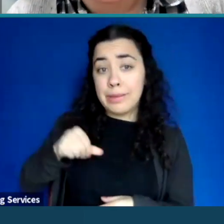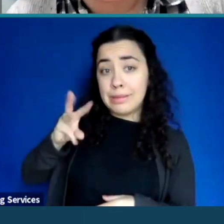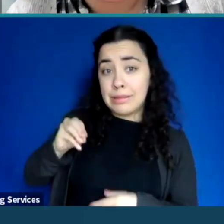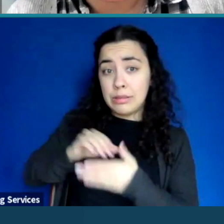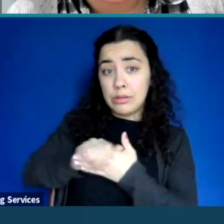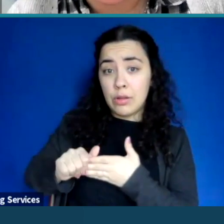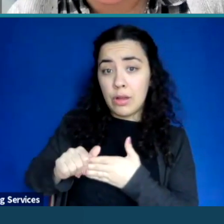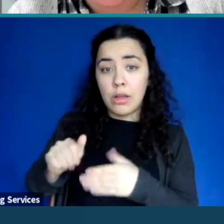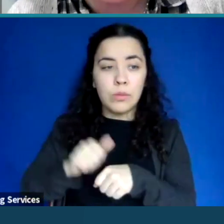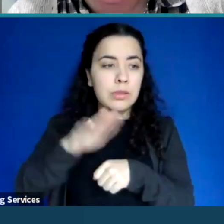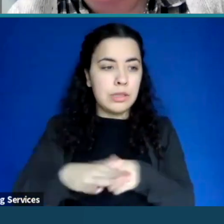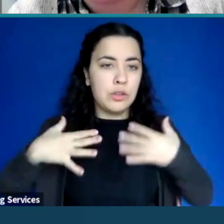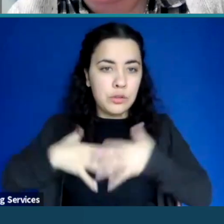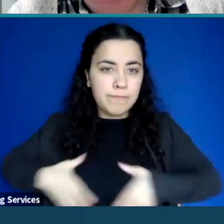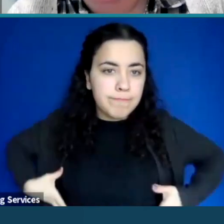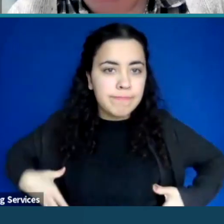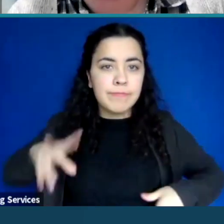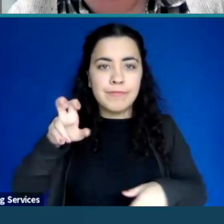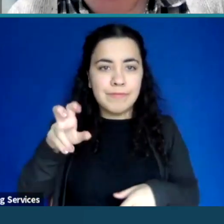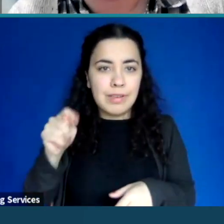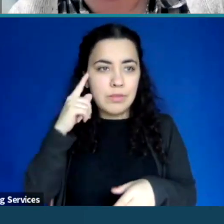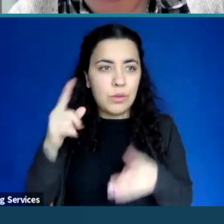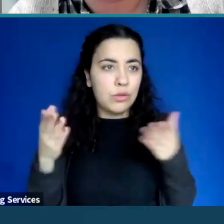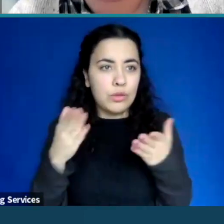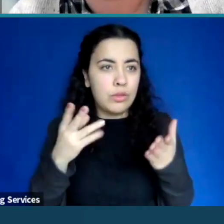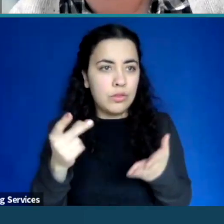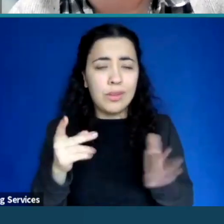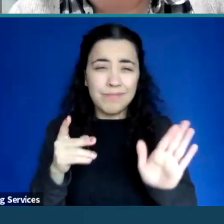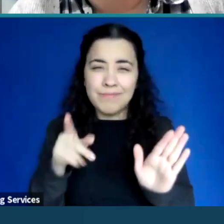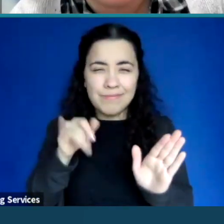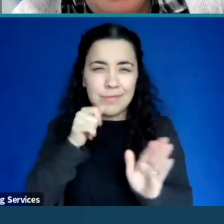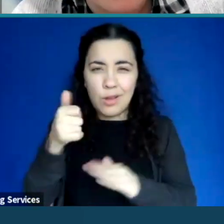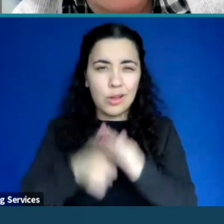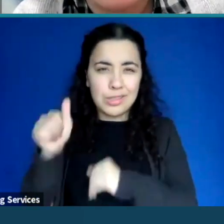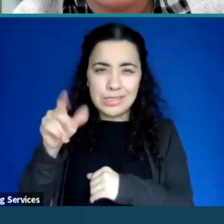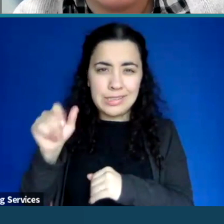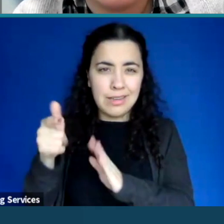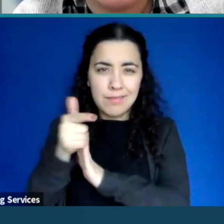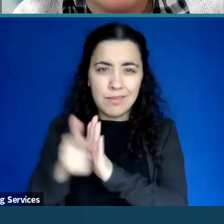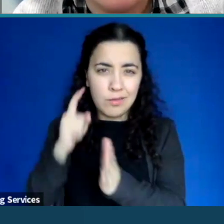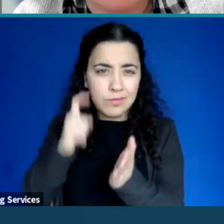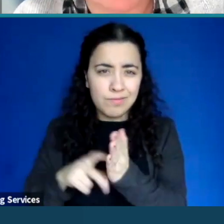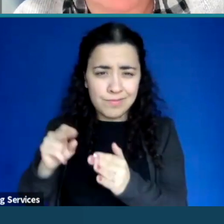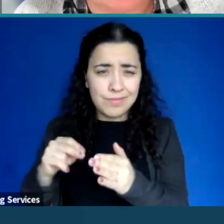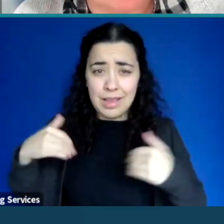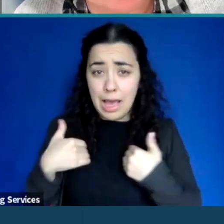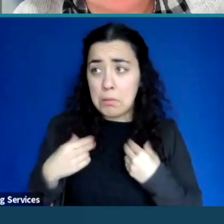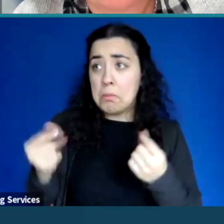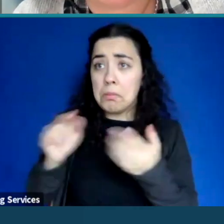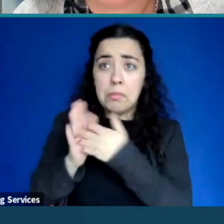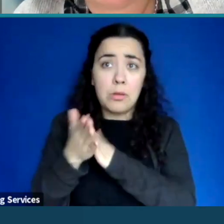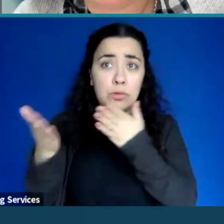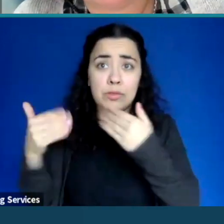you a vest for your service dog. None of that is legally recognized under the ADA. None of that turns an animal into a service